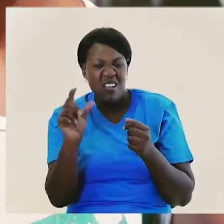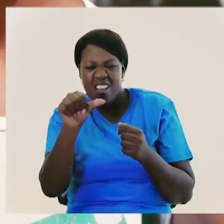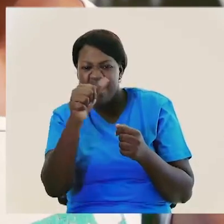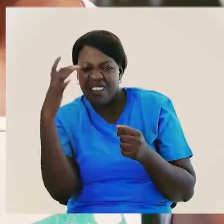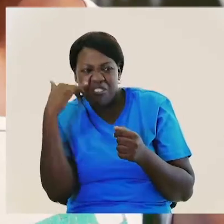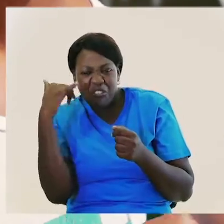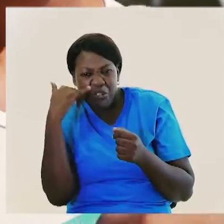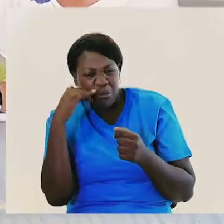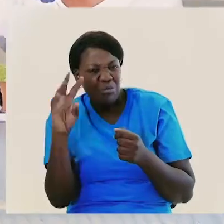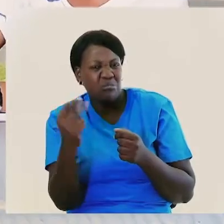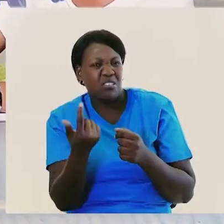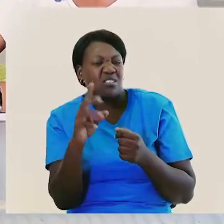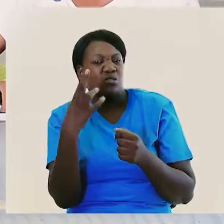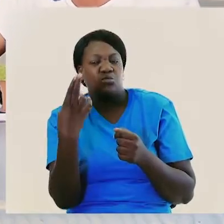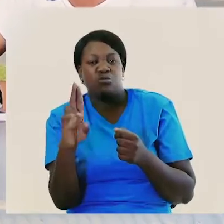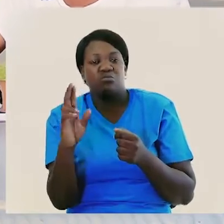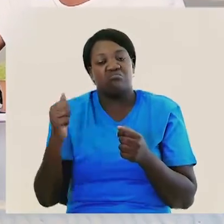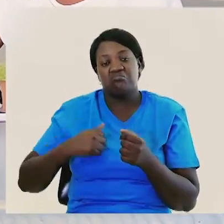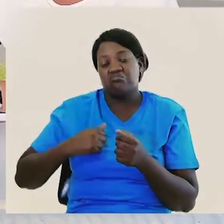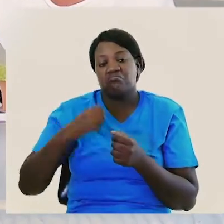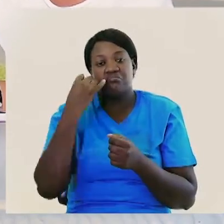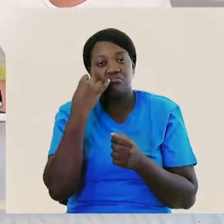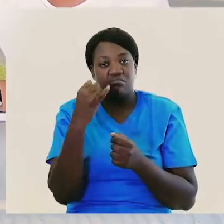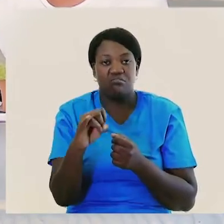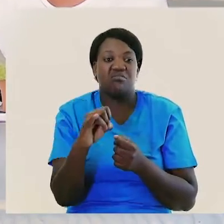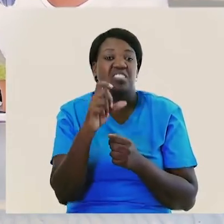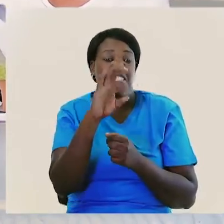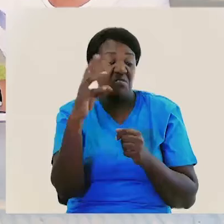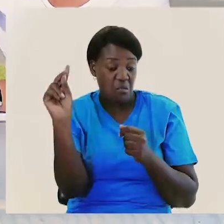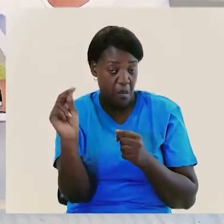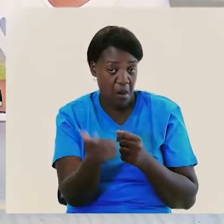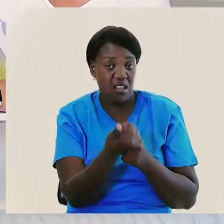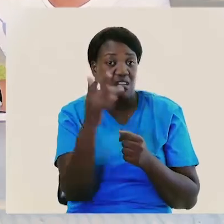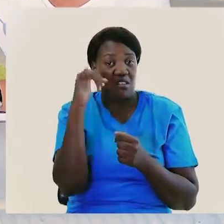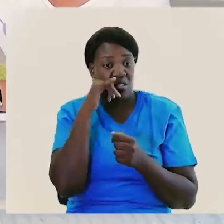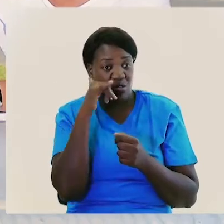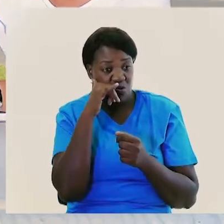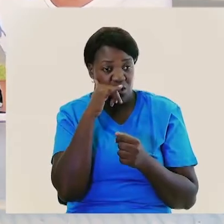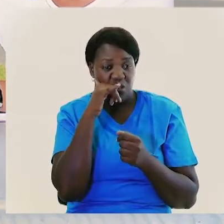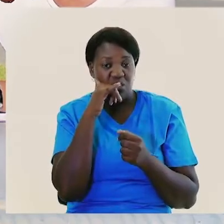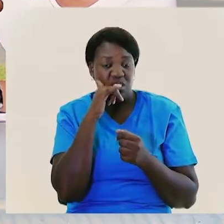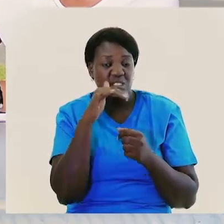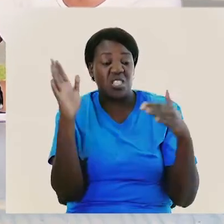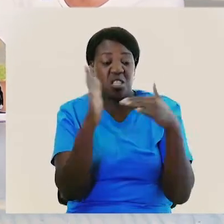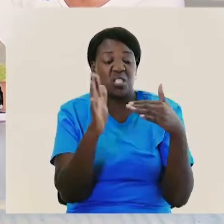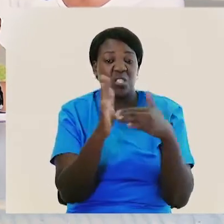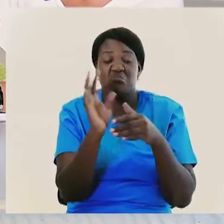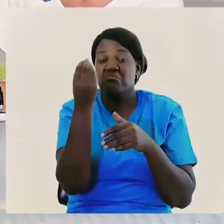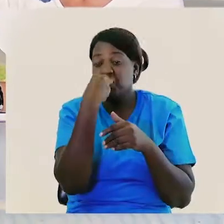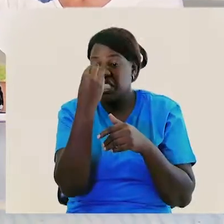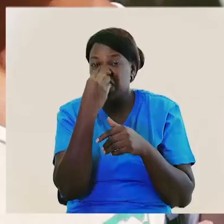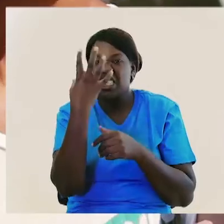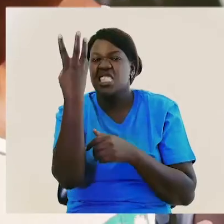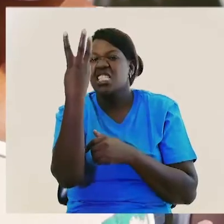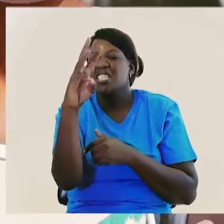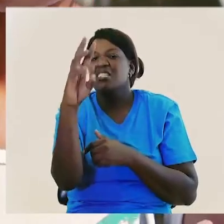you? My father actually told me that if he has to buy me the phone, then we have to stop living for 6 months. Can you